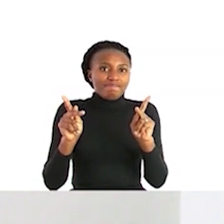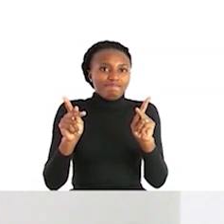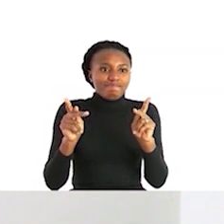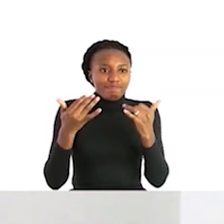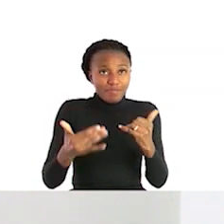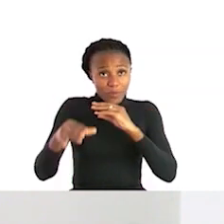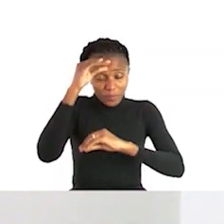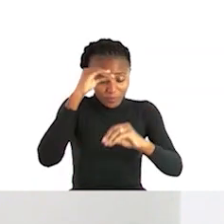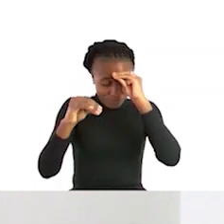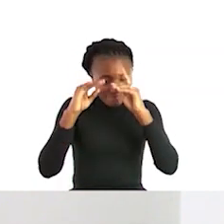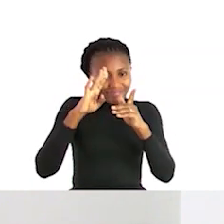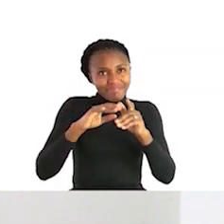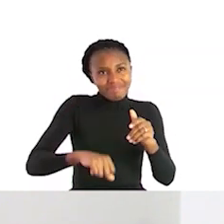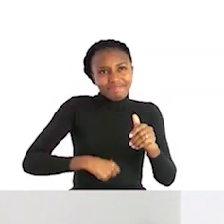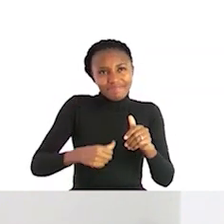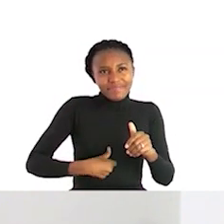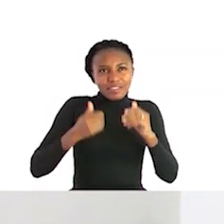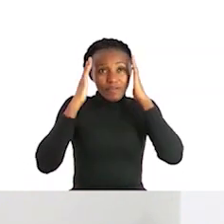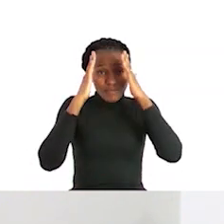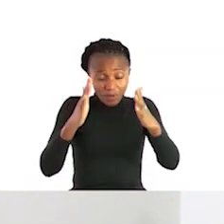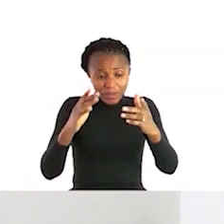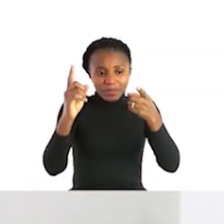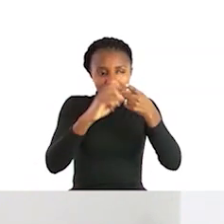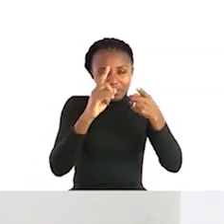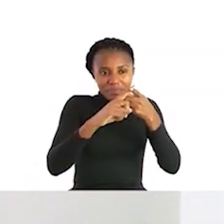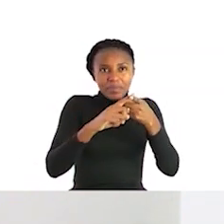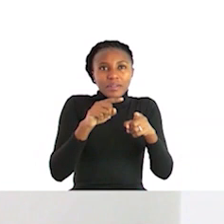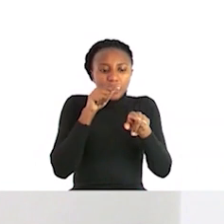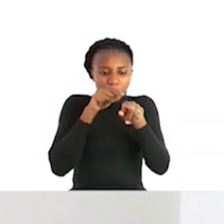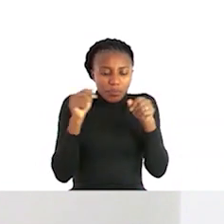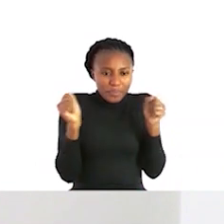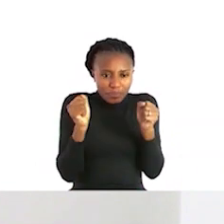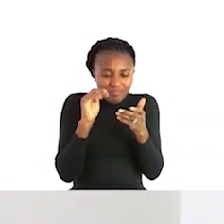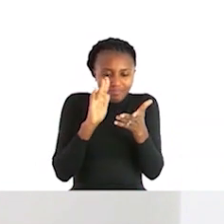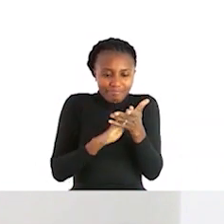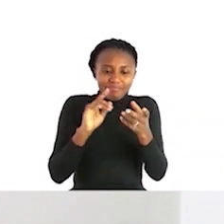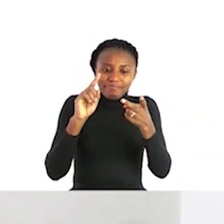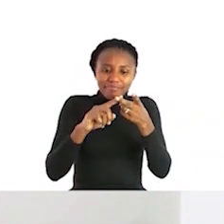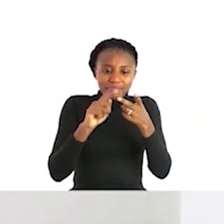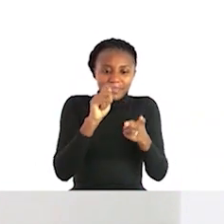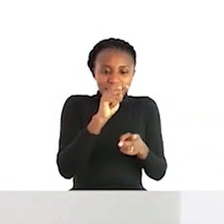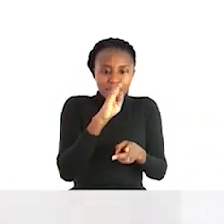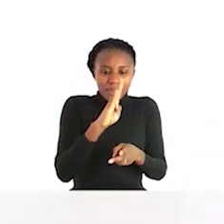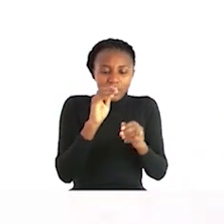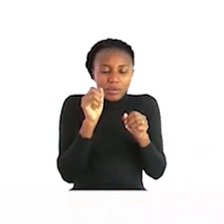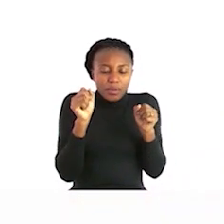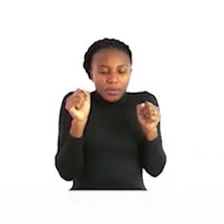Today's lesson is on diseases. We'll be focusing on malaria and TB. Let us look at